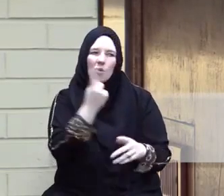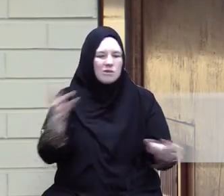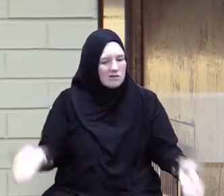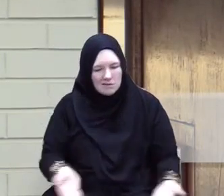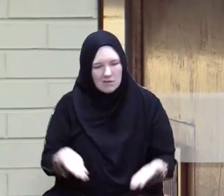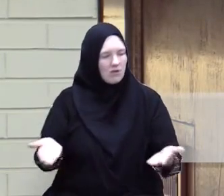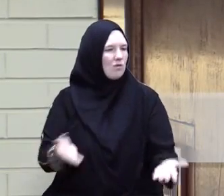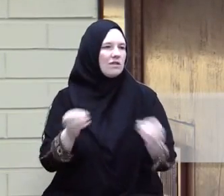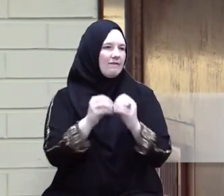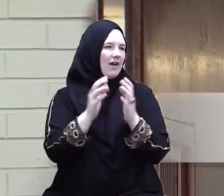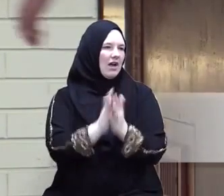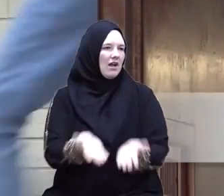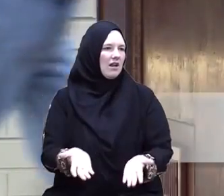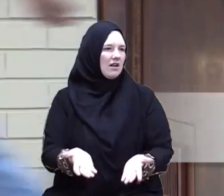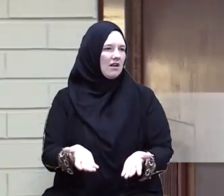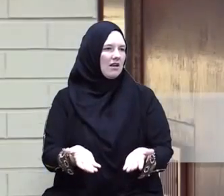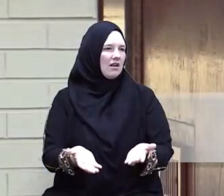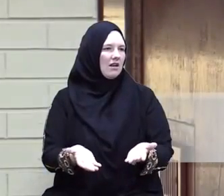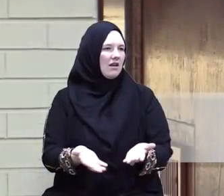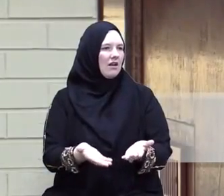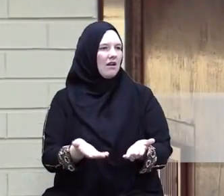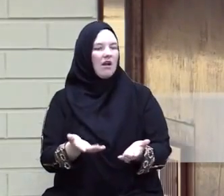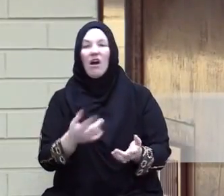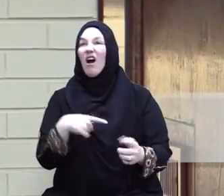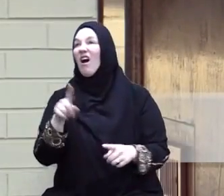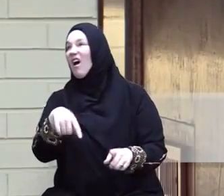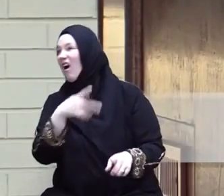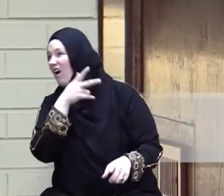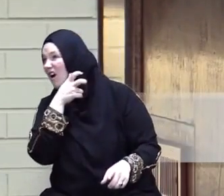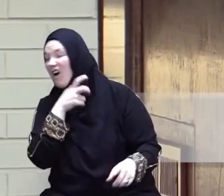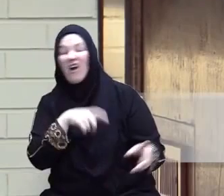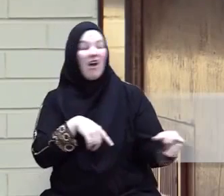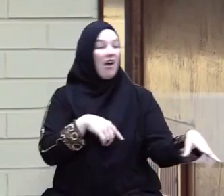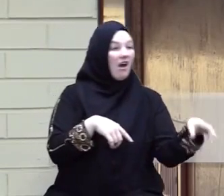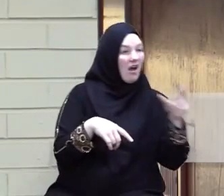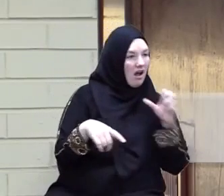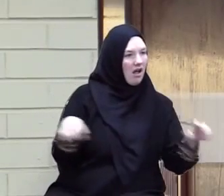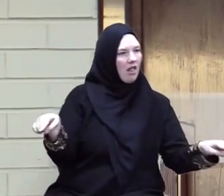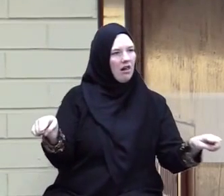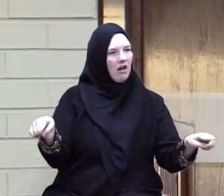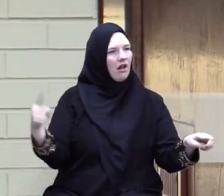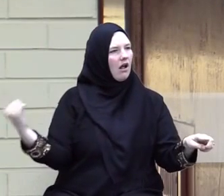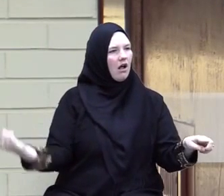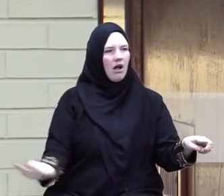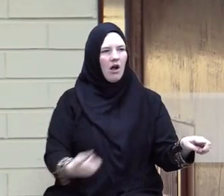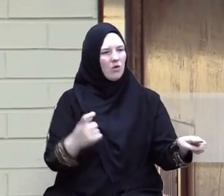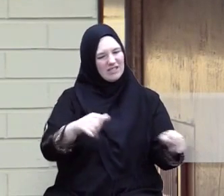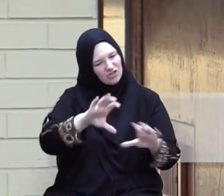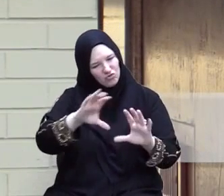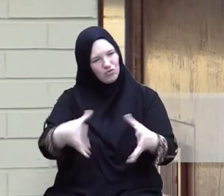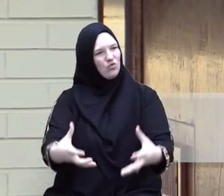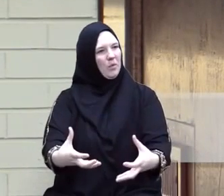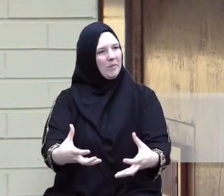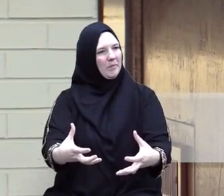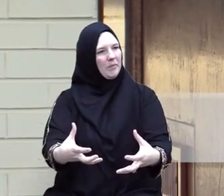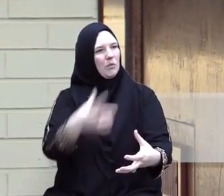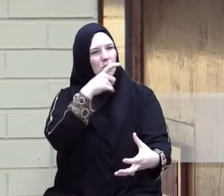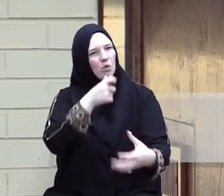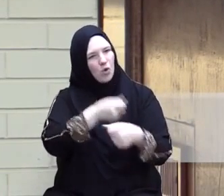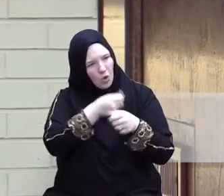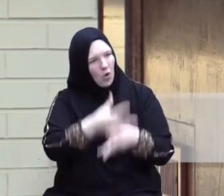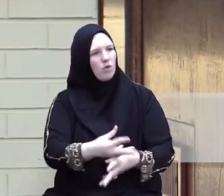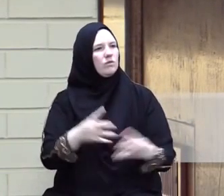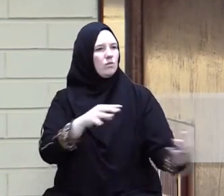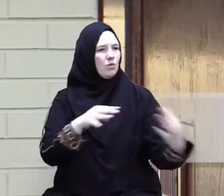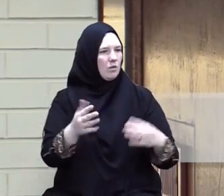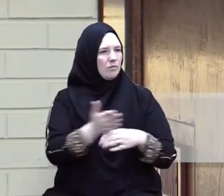community so that they give up and they cave in. It is the hypocrites. It is this group. And this is why it is